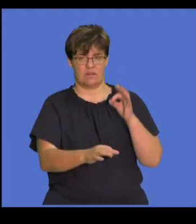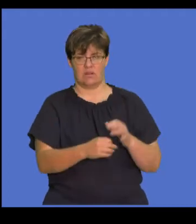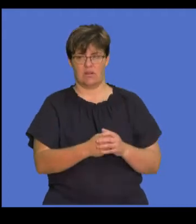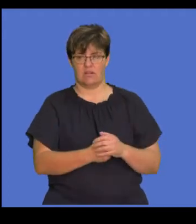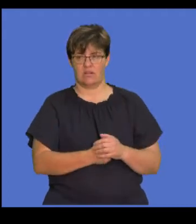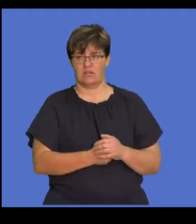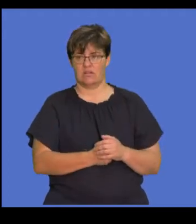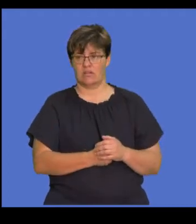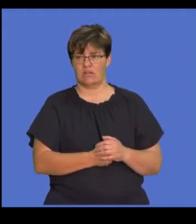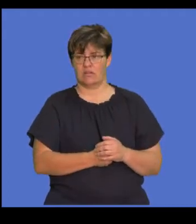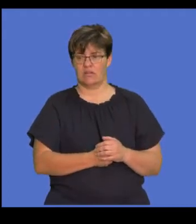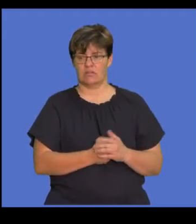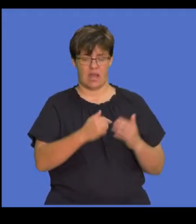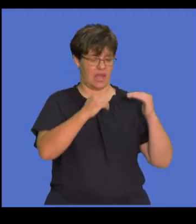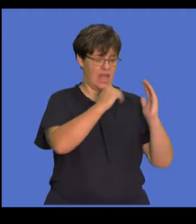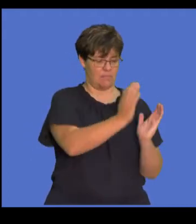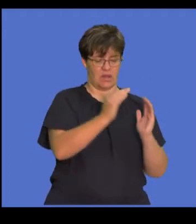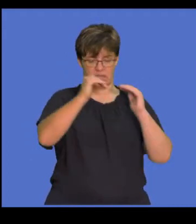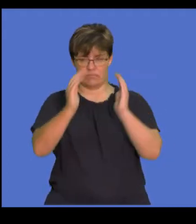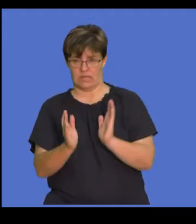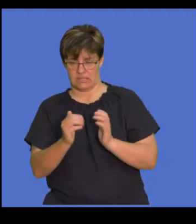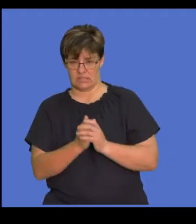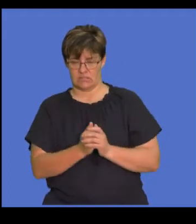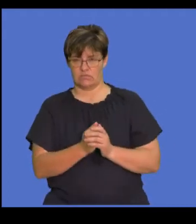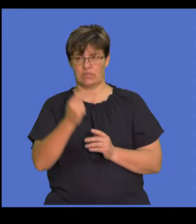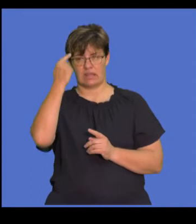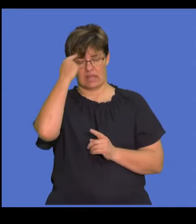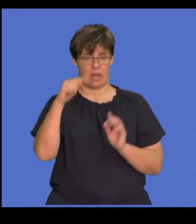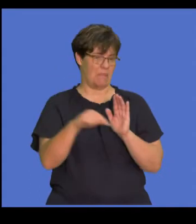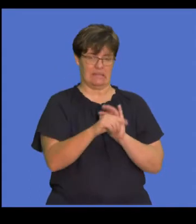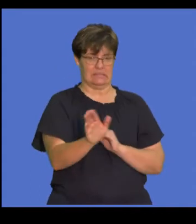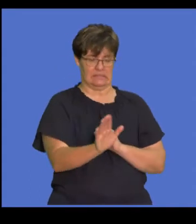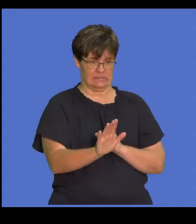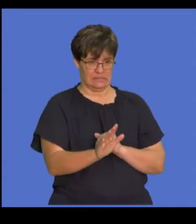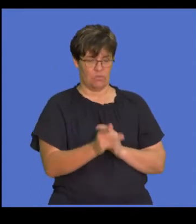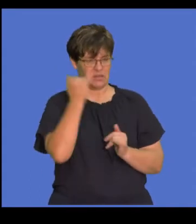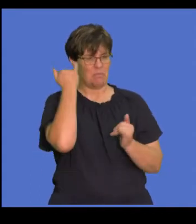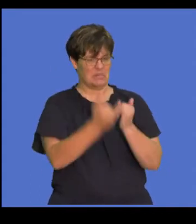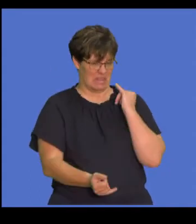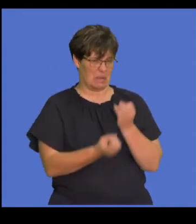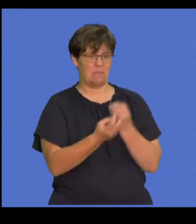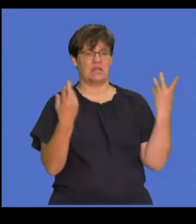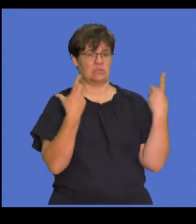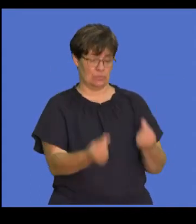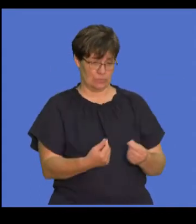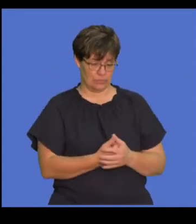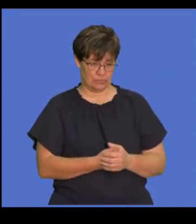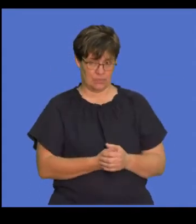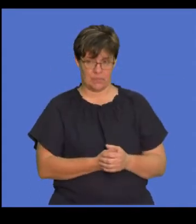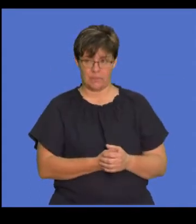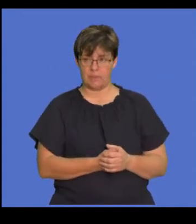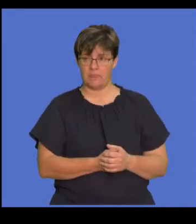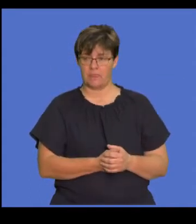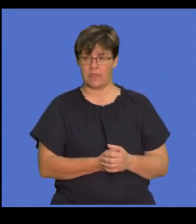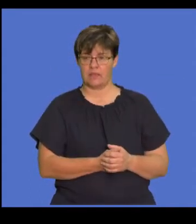you can simplify that further. Let me just include brackets here so you don't think it's minus, because that's one of the mistakes